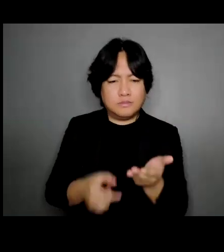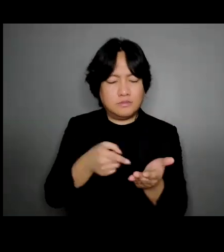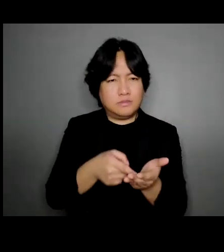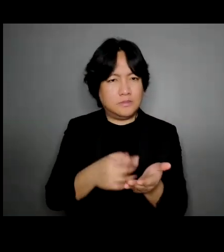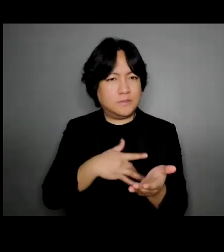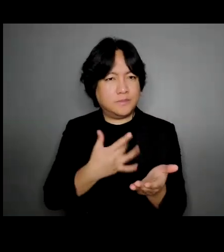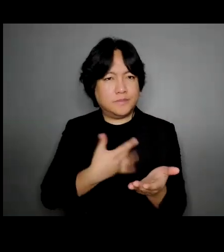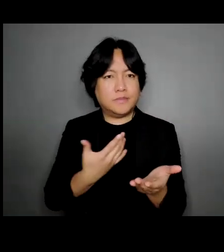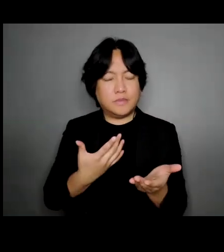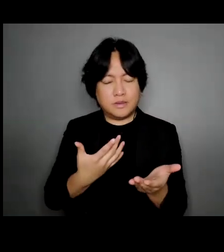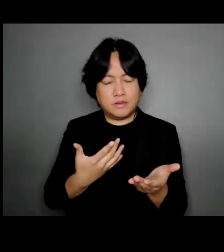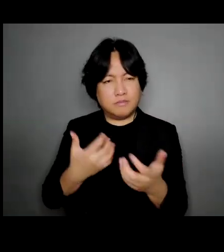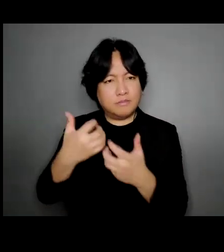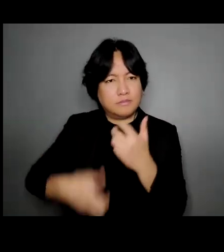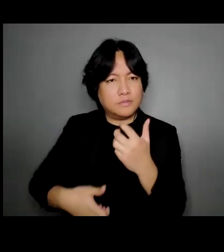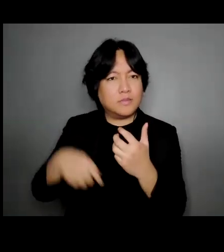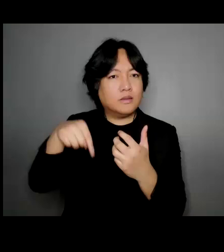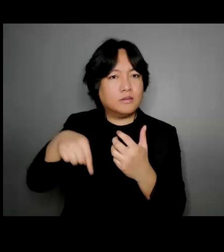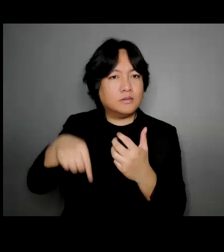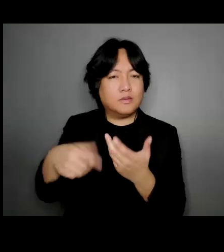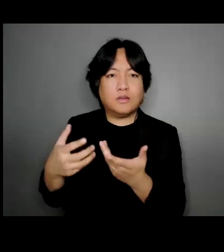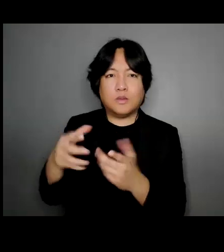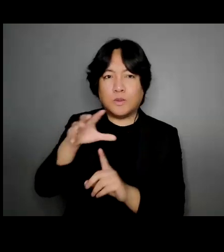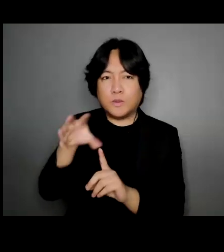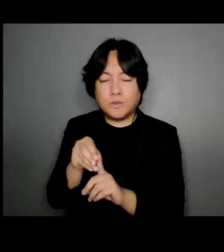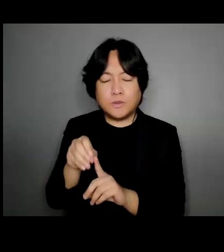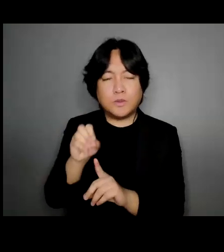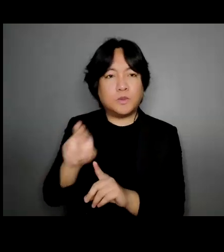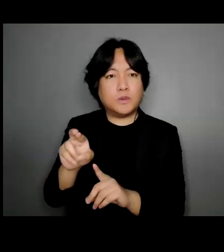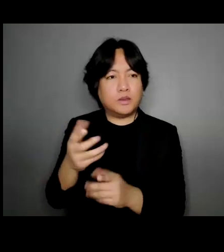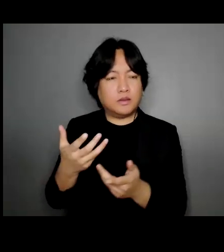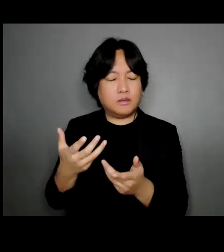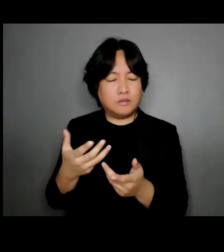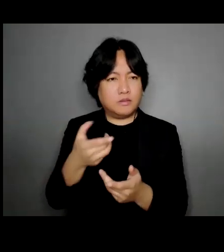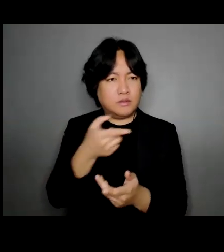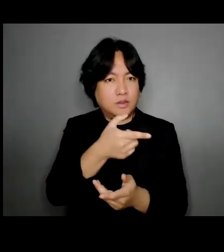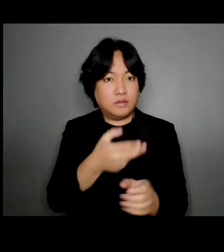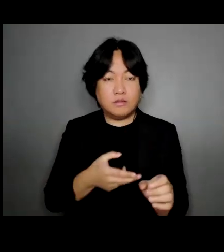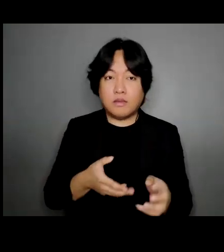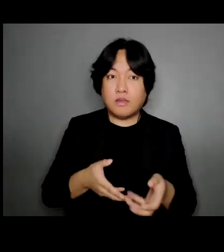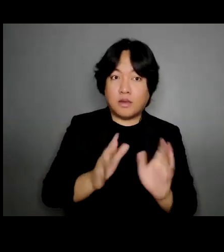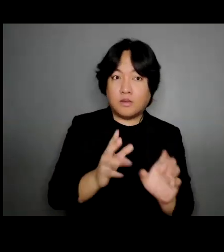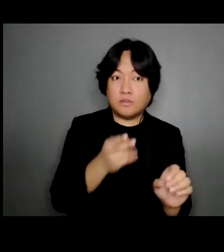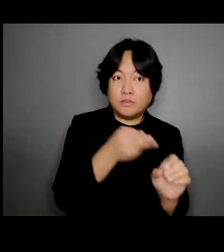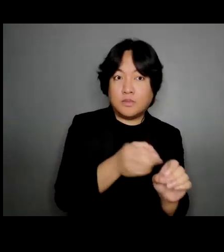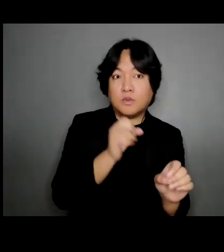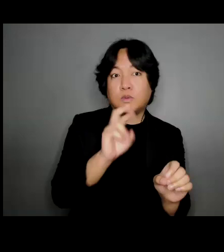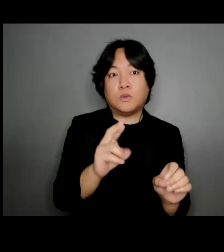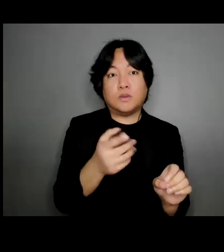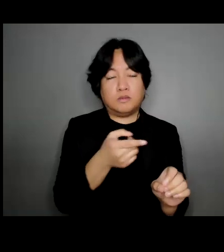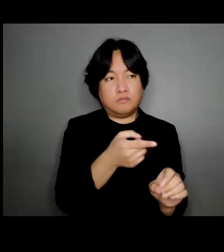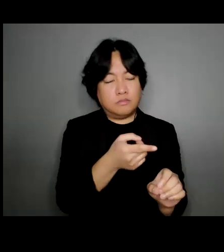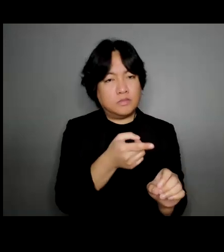has implications for who is allowed to join the study, who is allowed to participate, to be